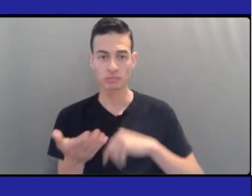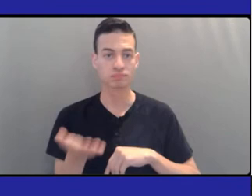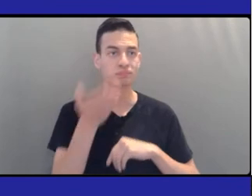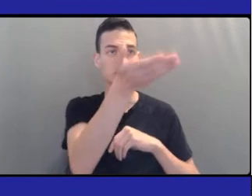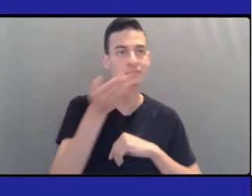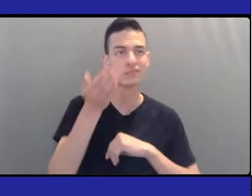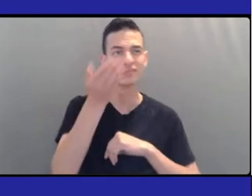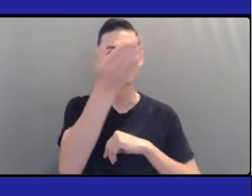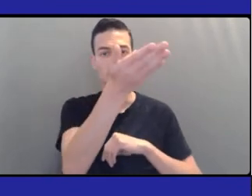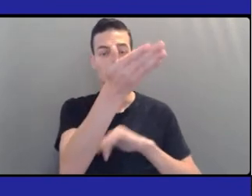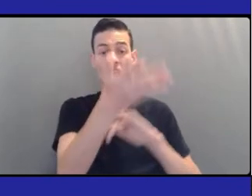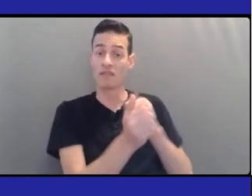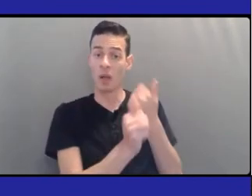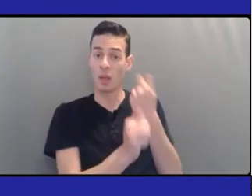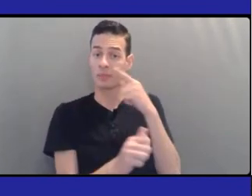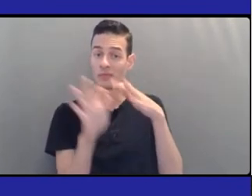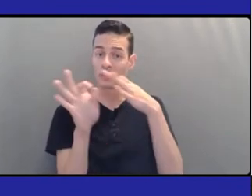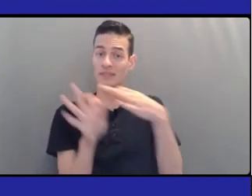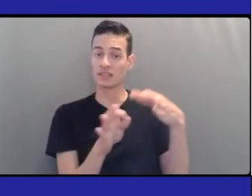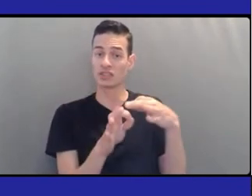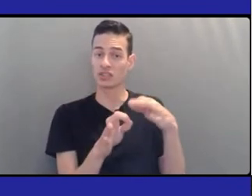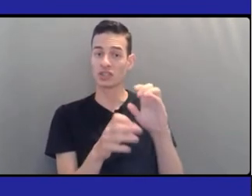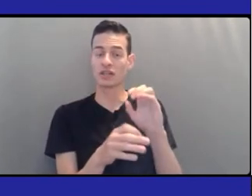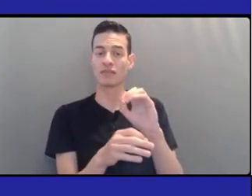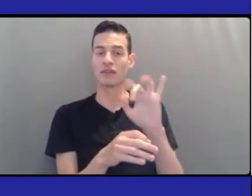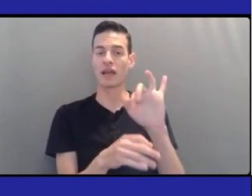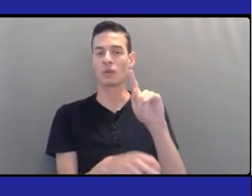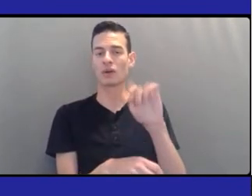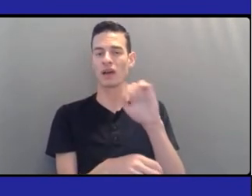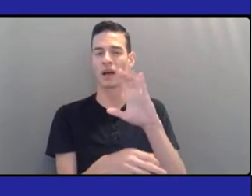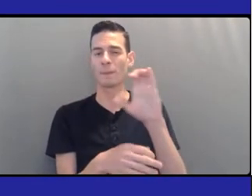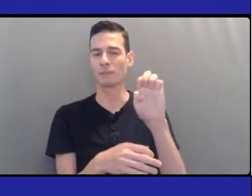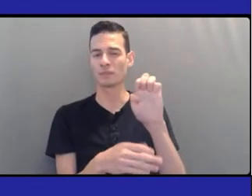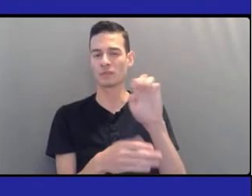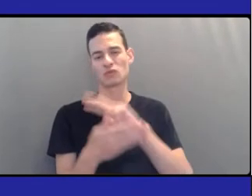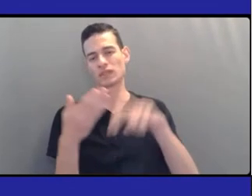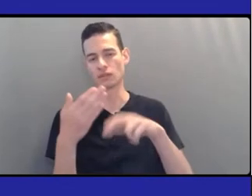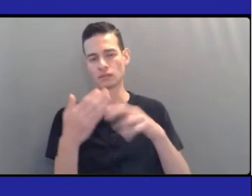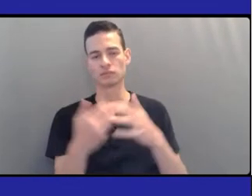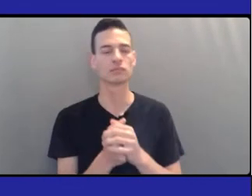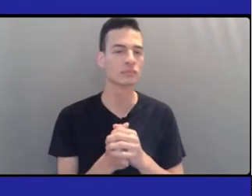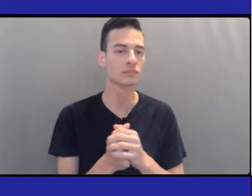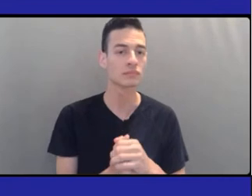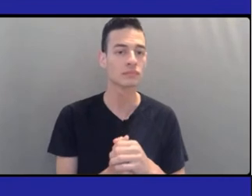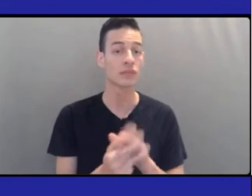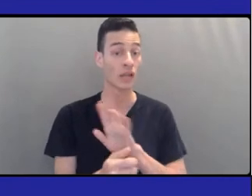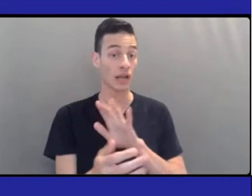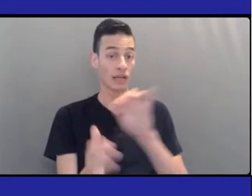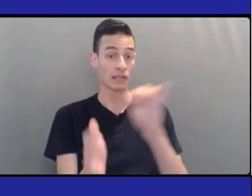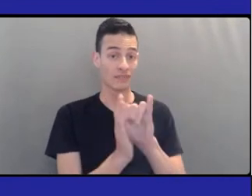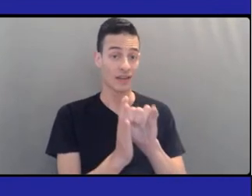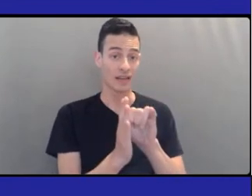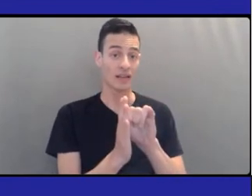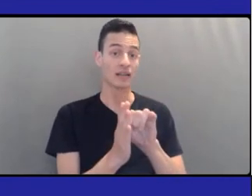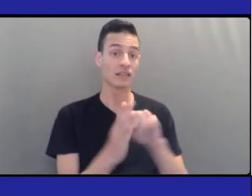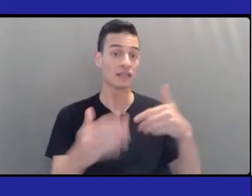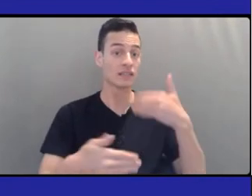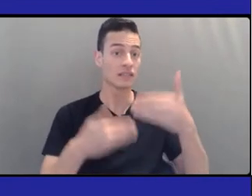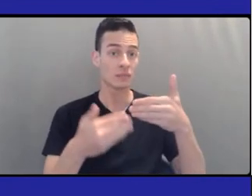decision of outcomes, providing feedback on trends to facilities, and identifying steps to reduce those payer